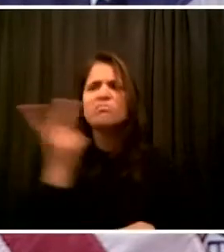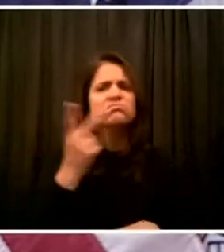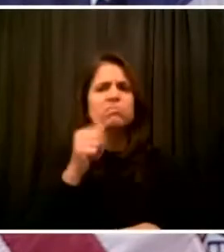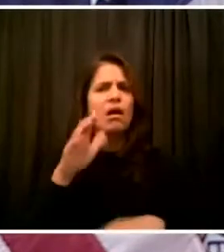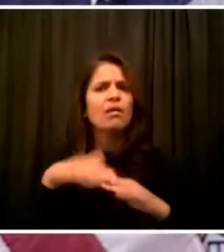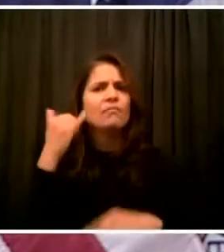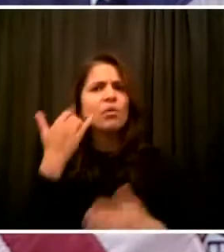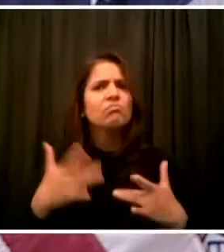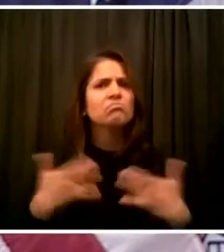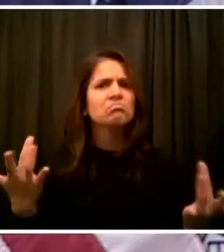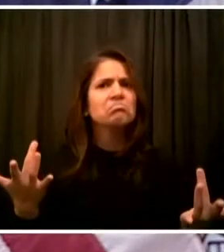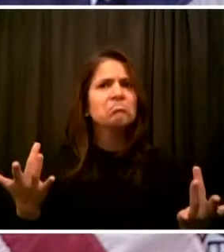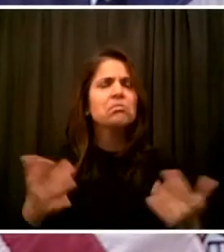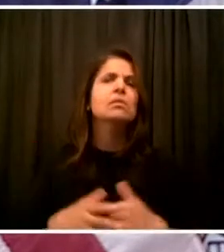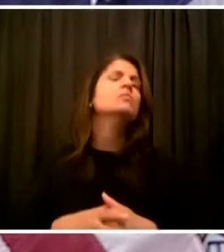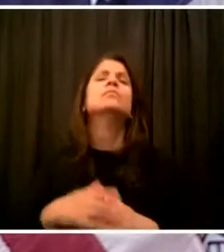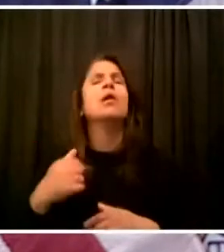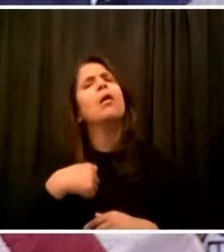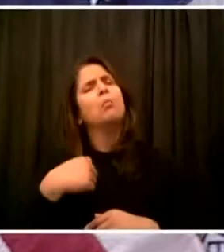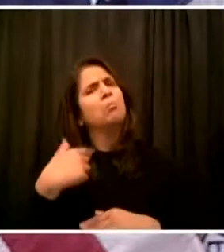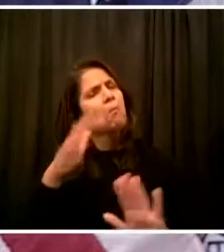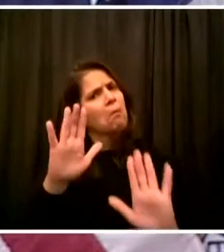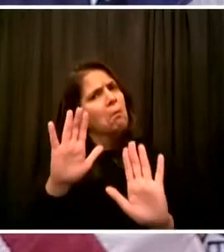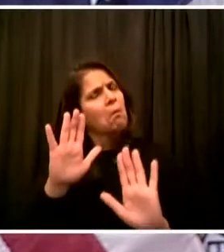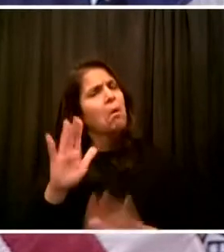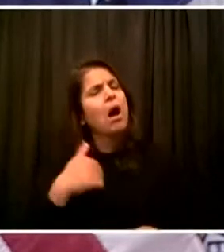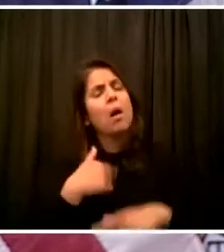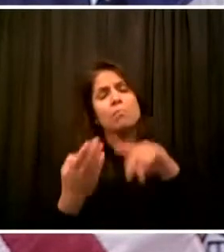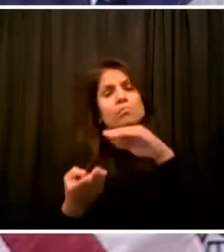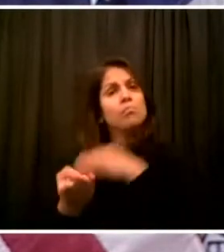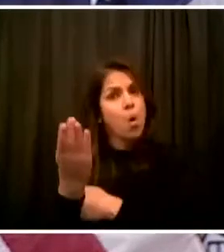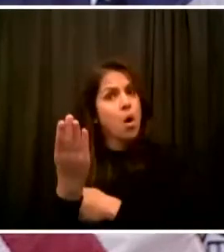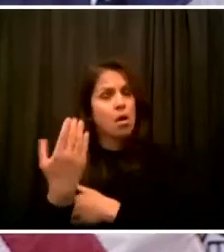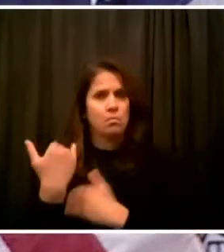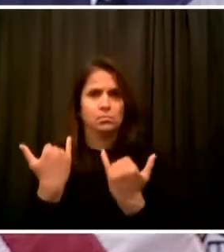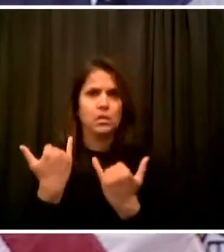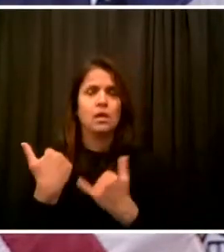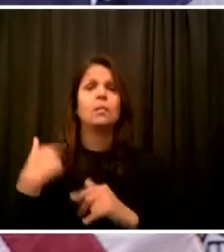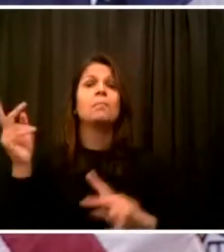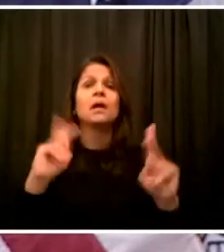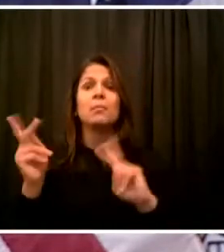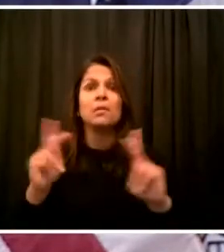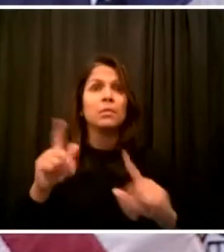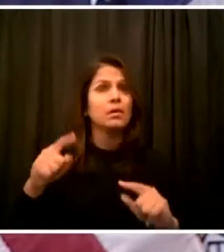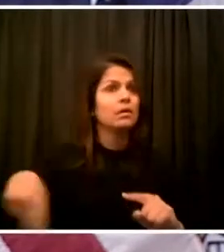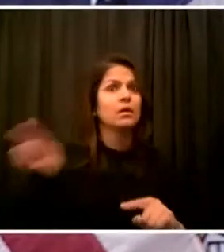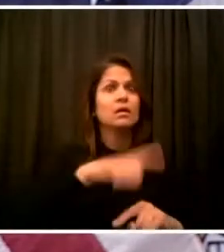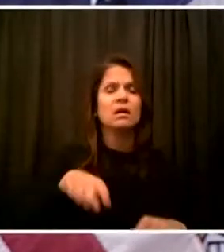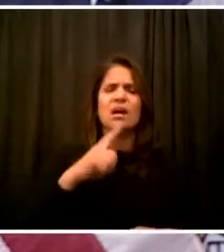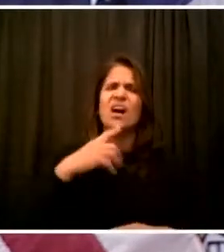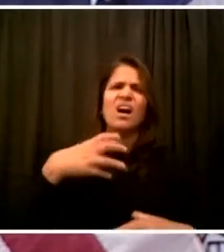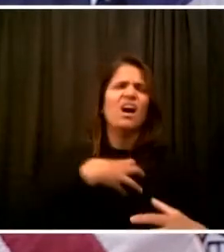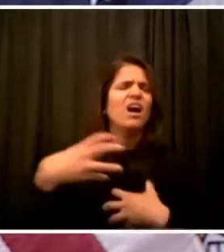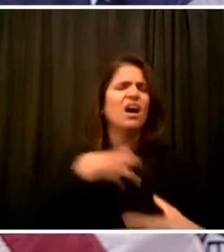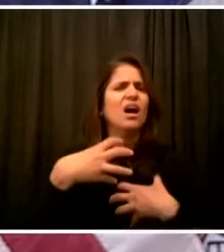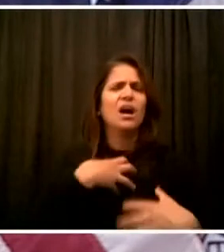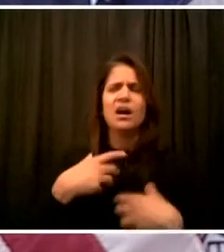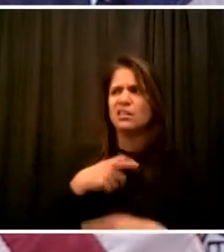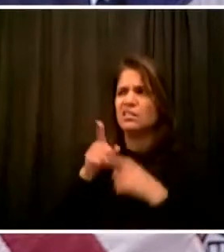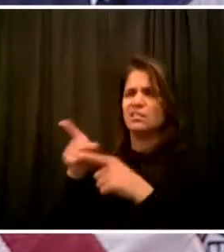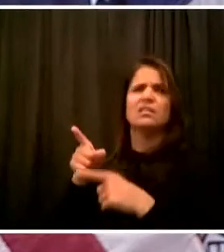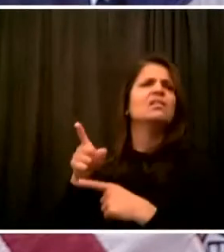that wasn't done when the comments were made in late March. According to the New York Post, you were at the meeting where the